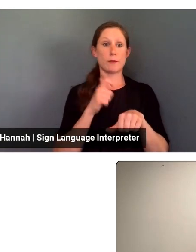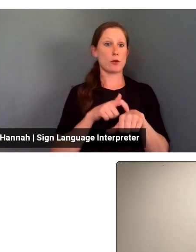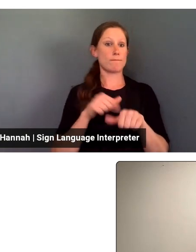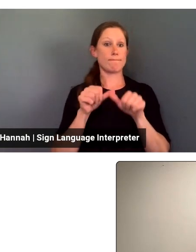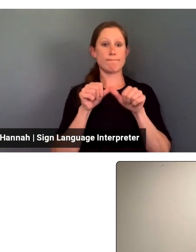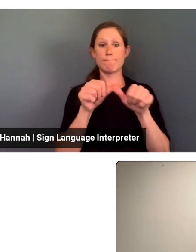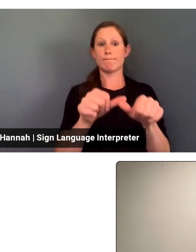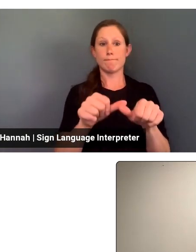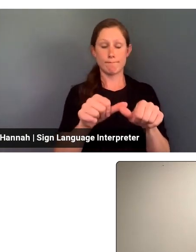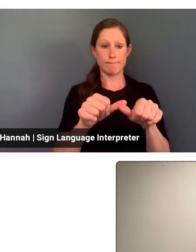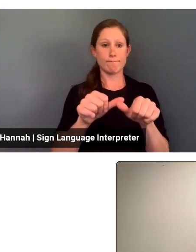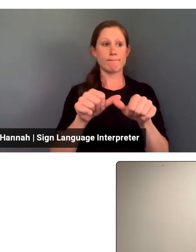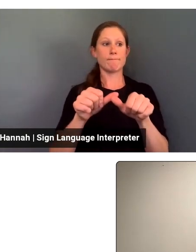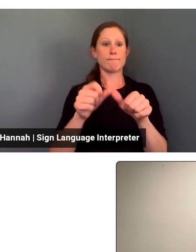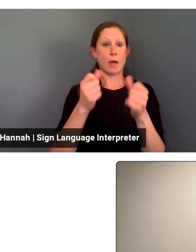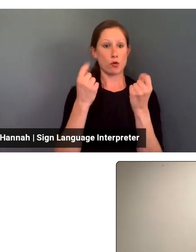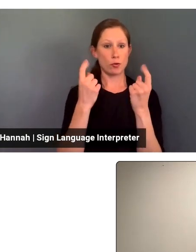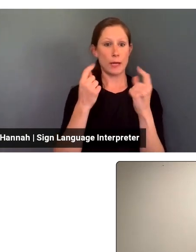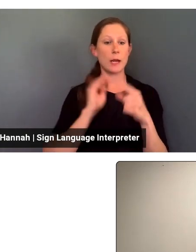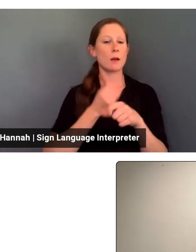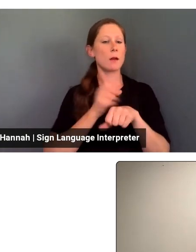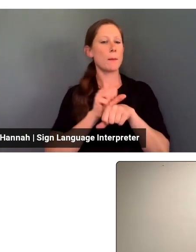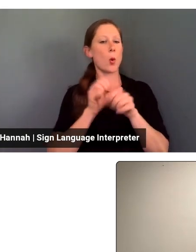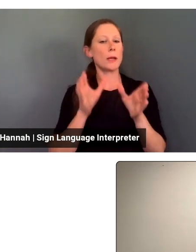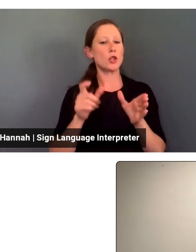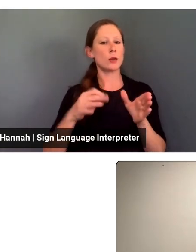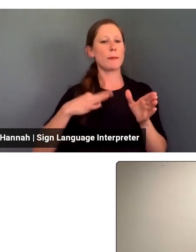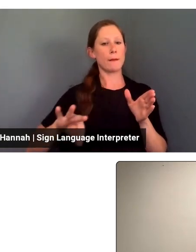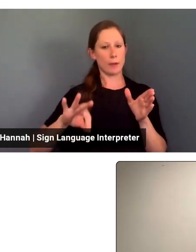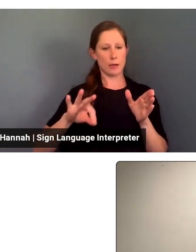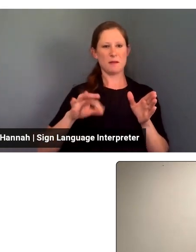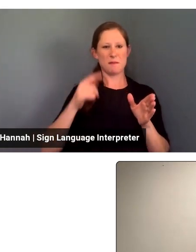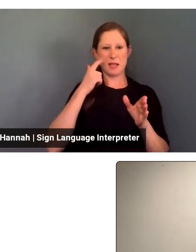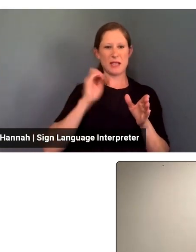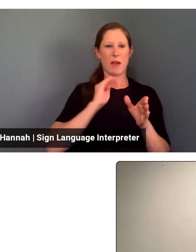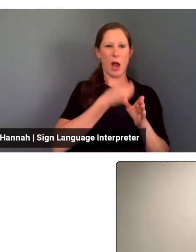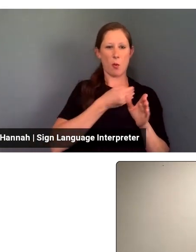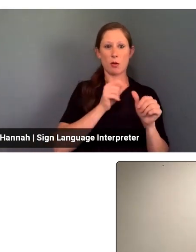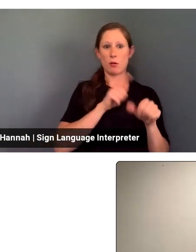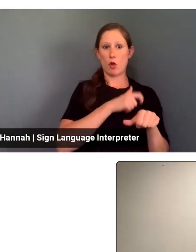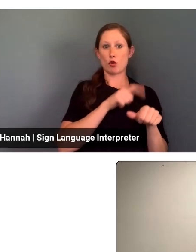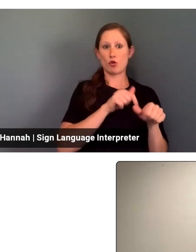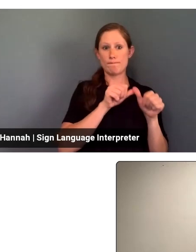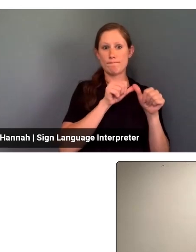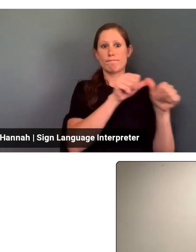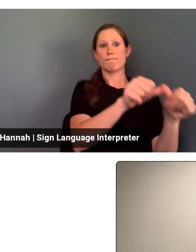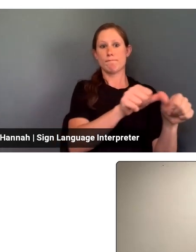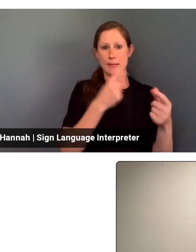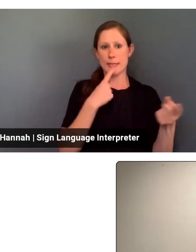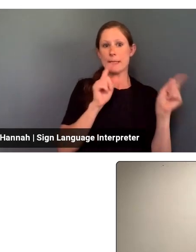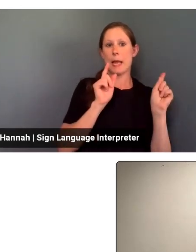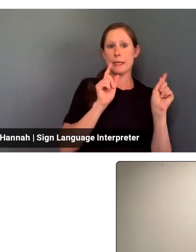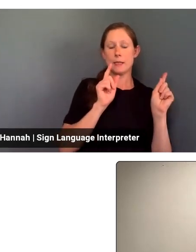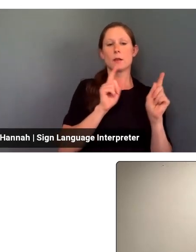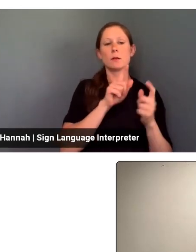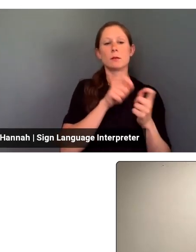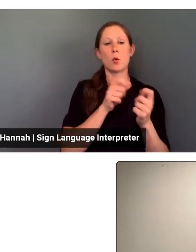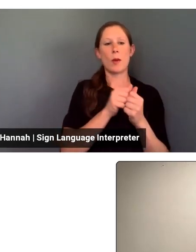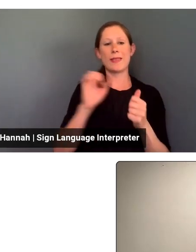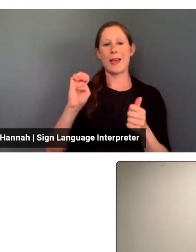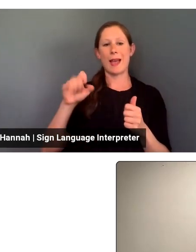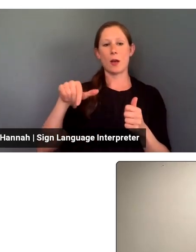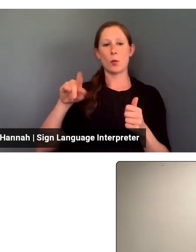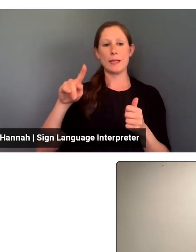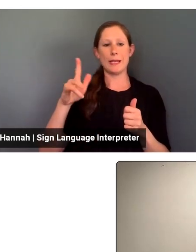that our employees should benefit from Rippling's long-term success, particularly around equity. But the thing that has changed